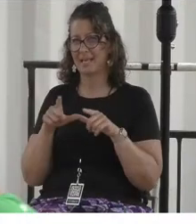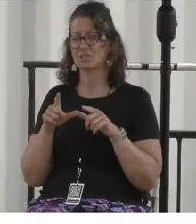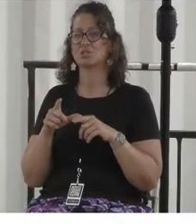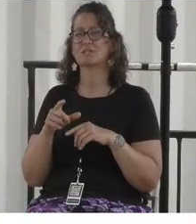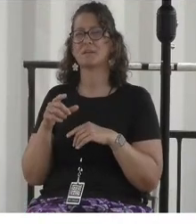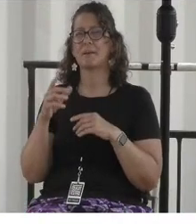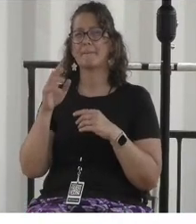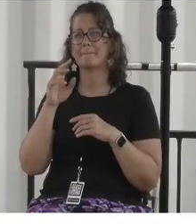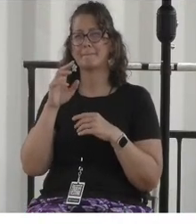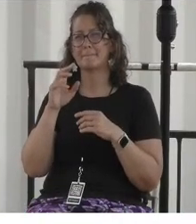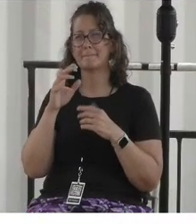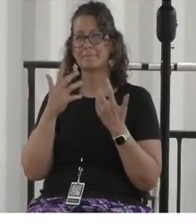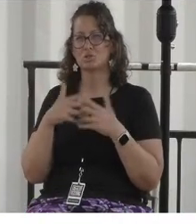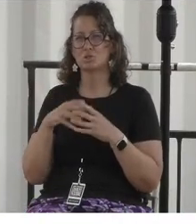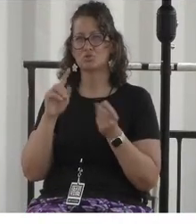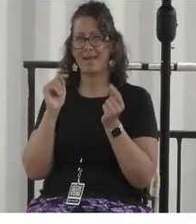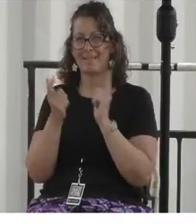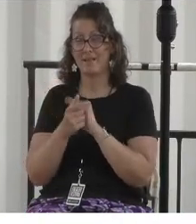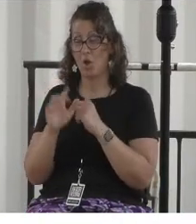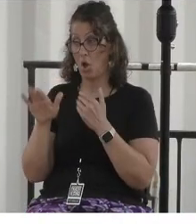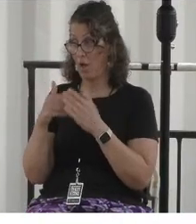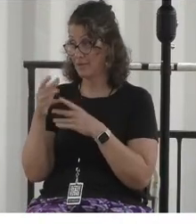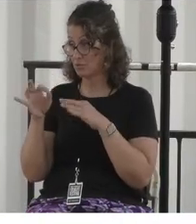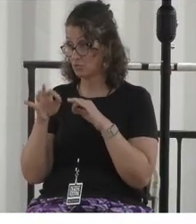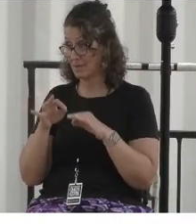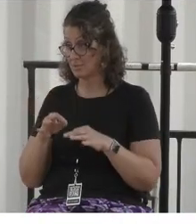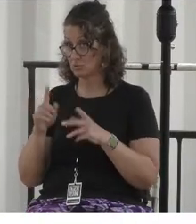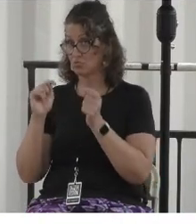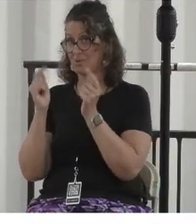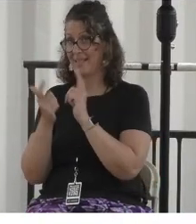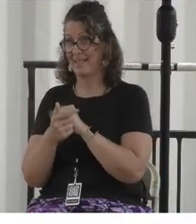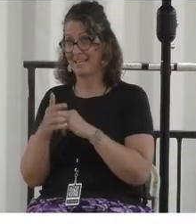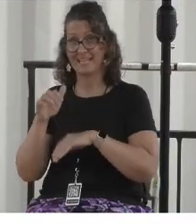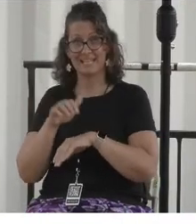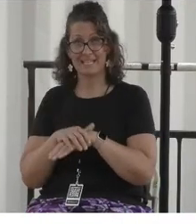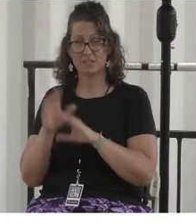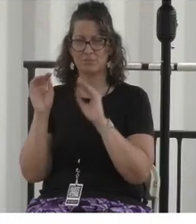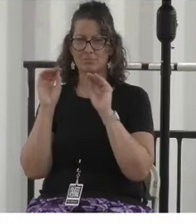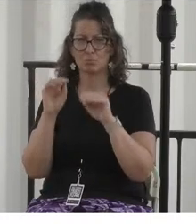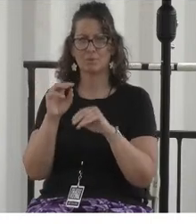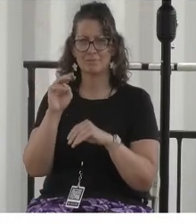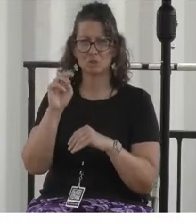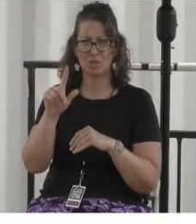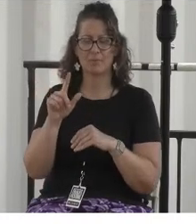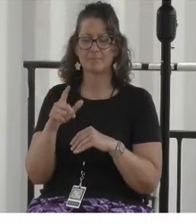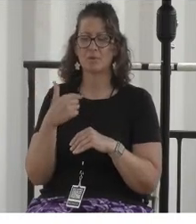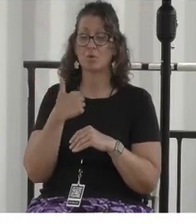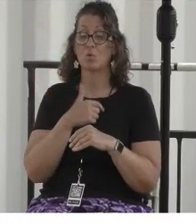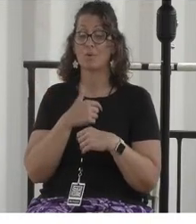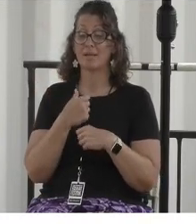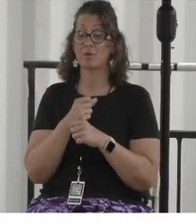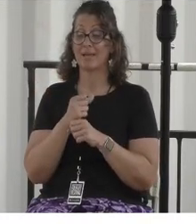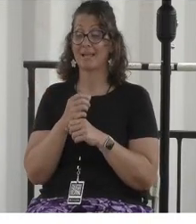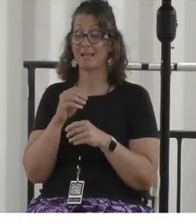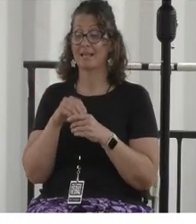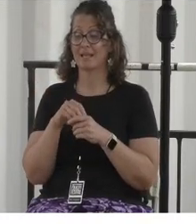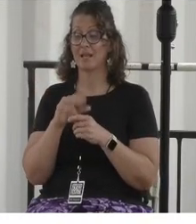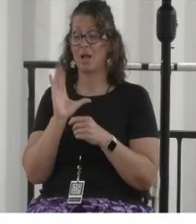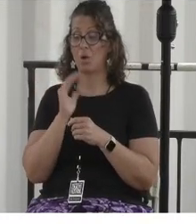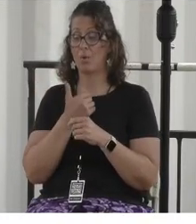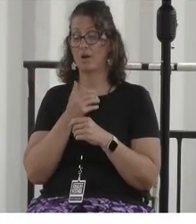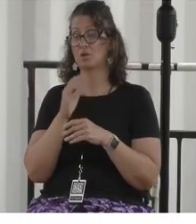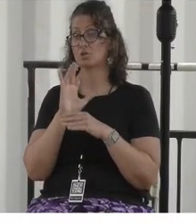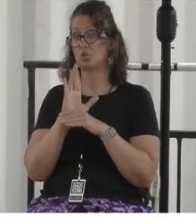to take all those YouTube video descriptions and translate them to English to then put them in machine learning. And what we created in our SharkBook platform